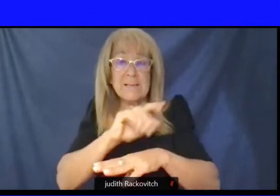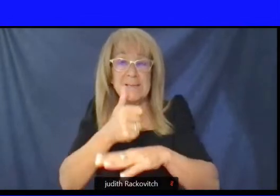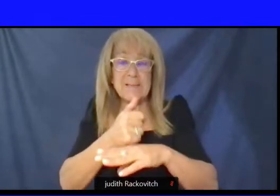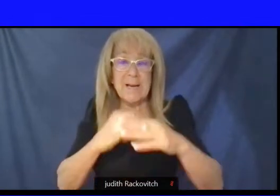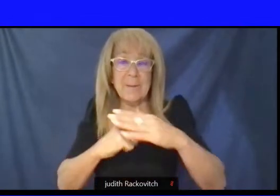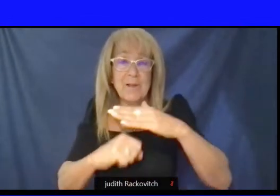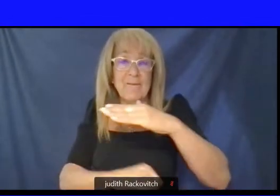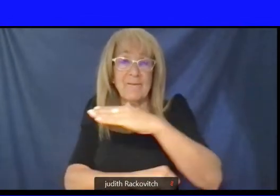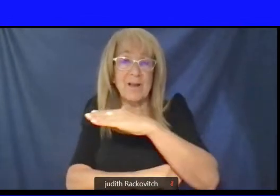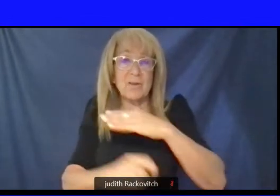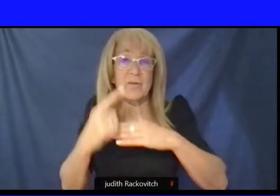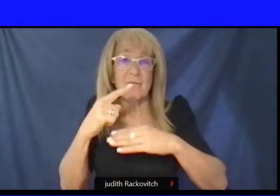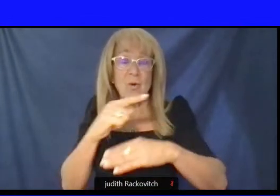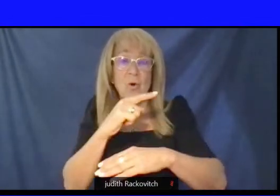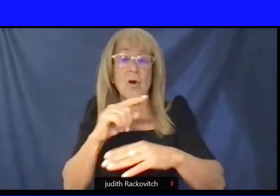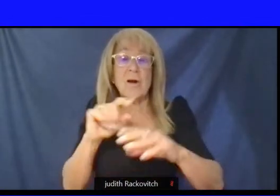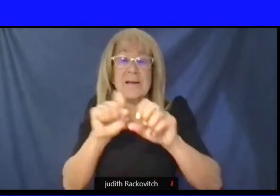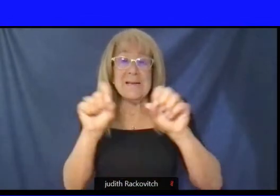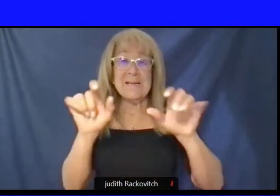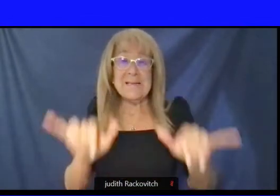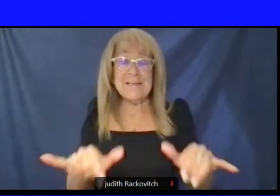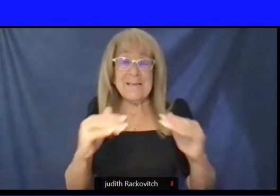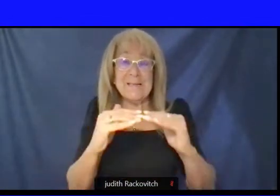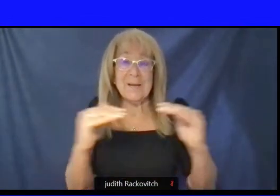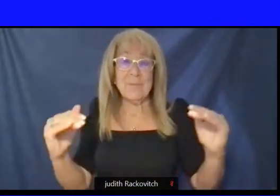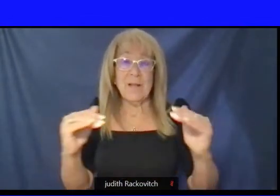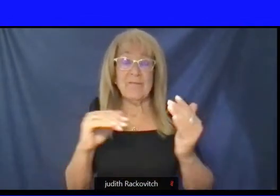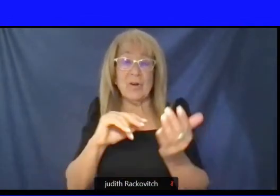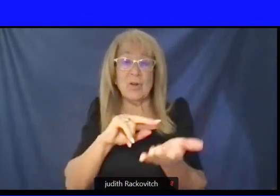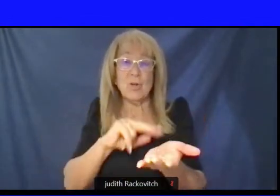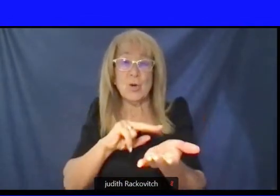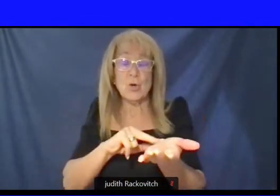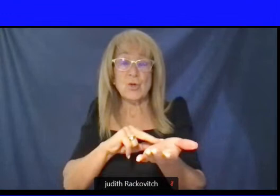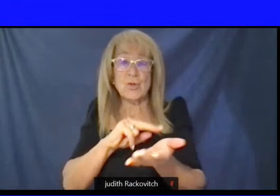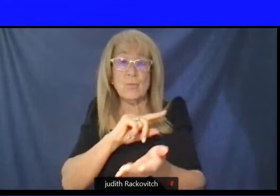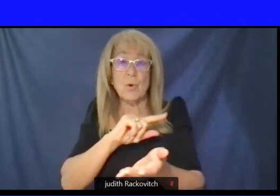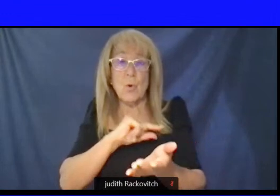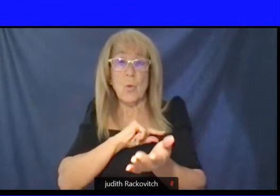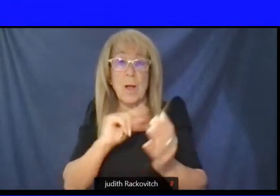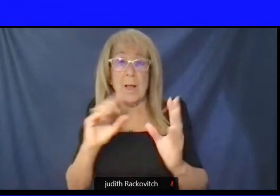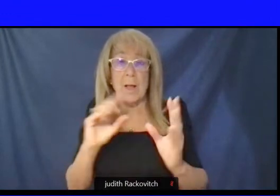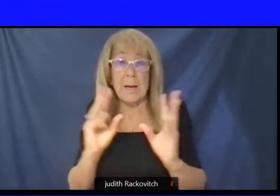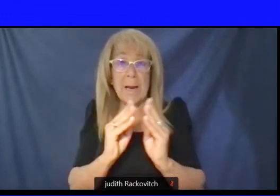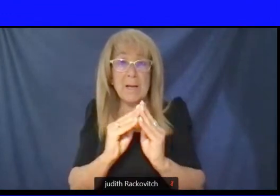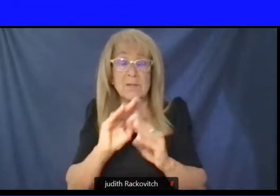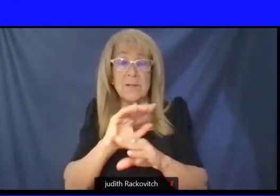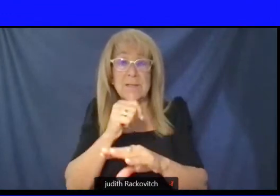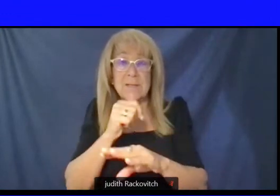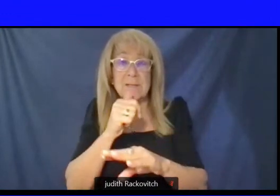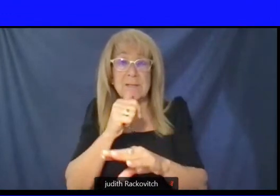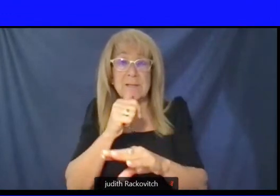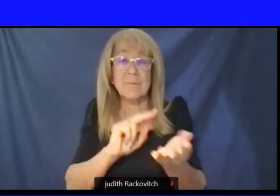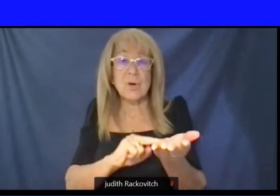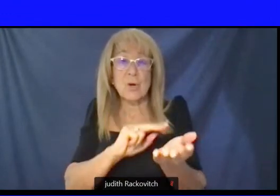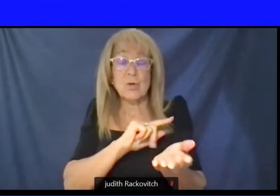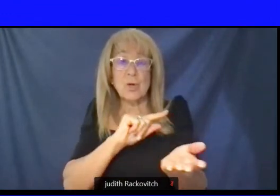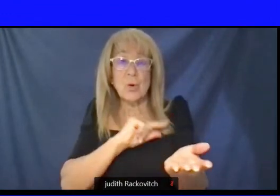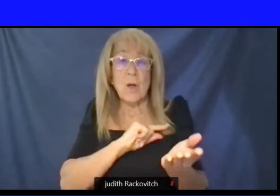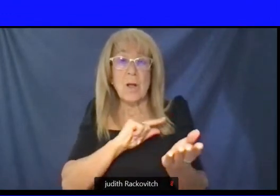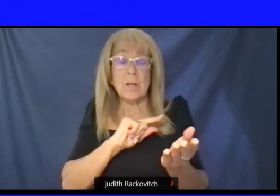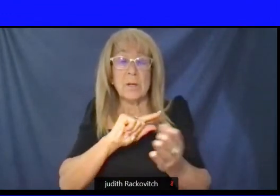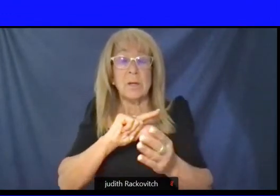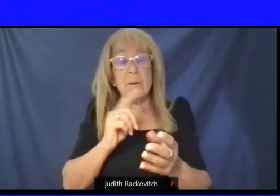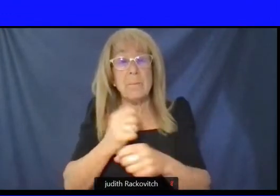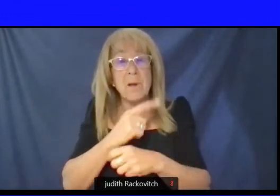will ensure that we are looking at nursing excellence applications throughout the entire system, looking at pathways to excellence designations